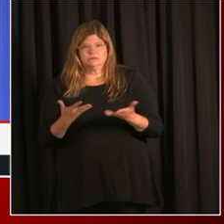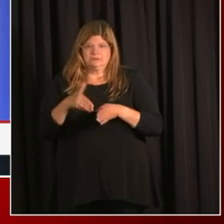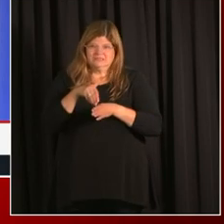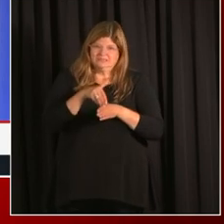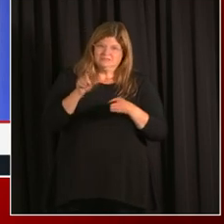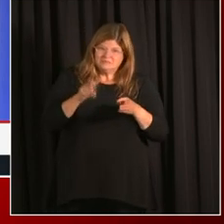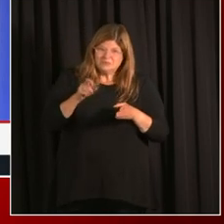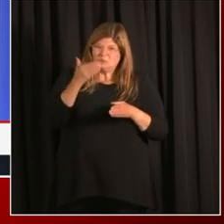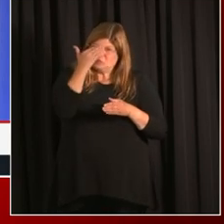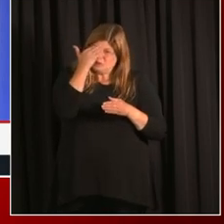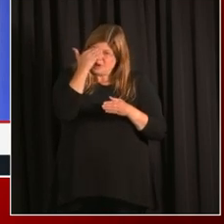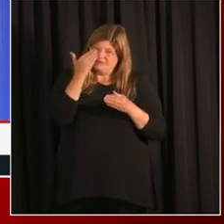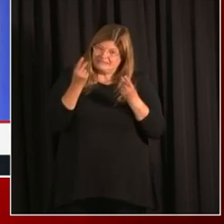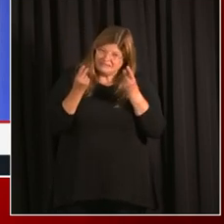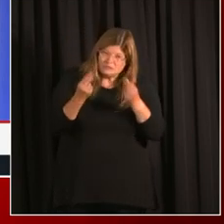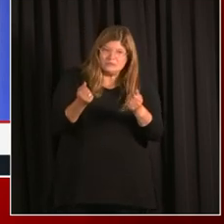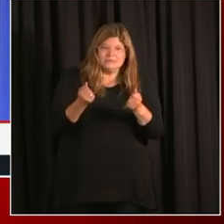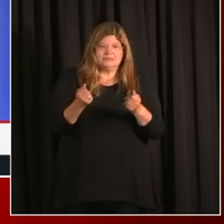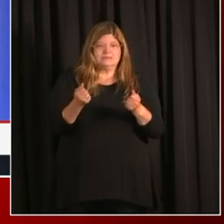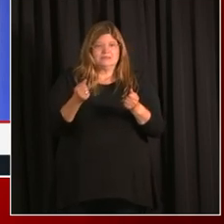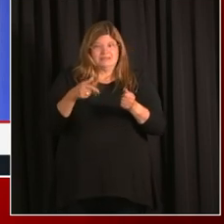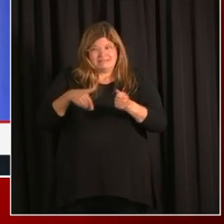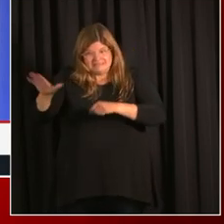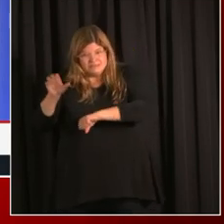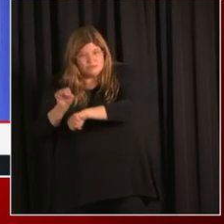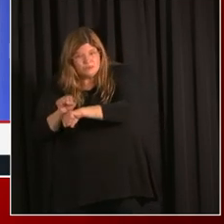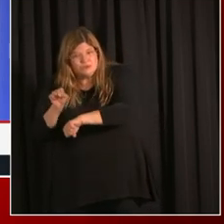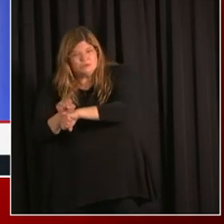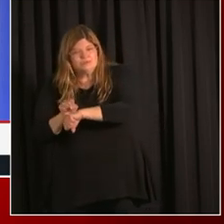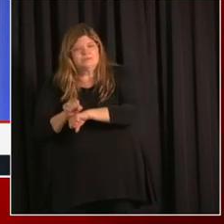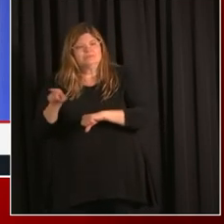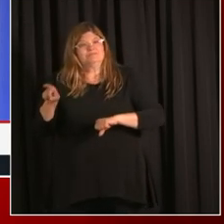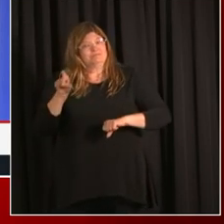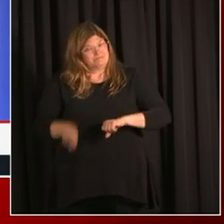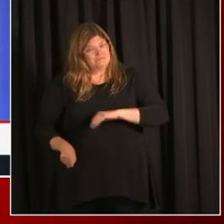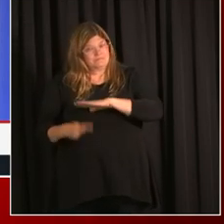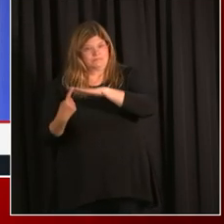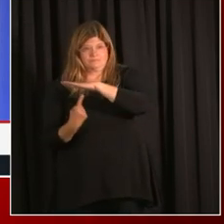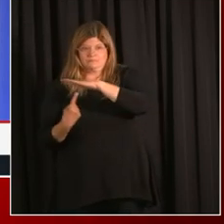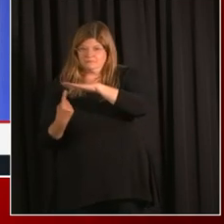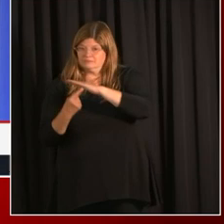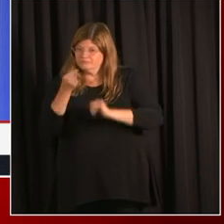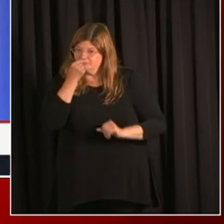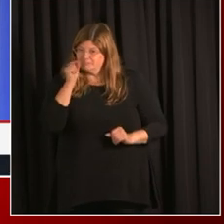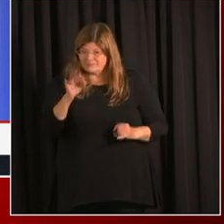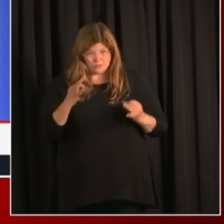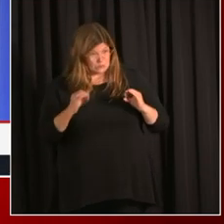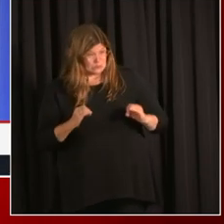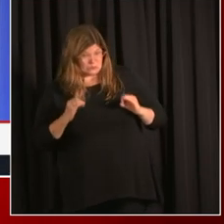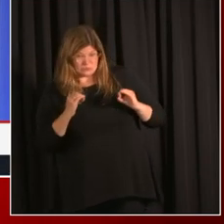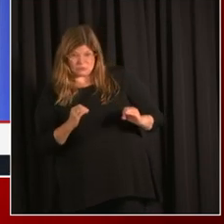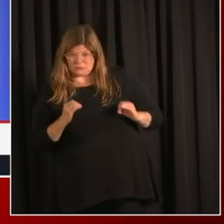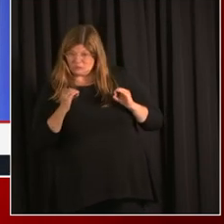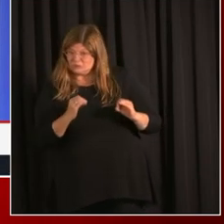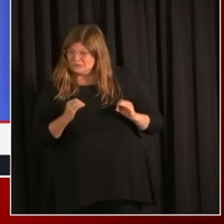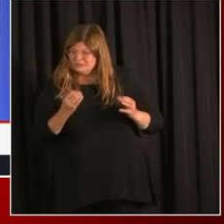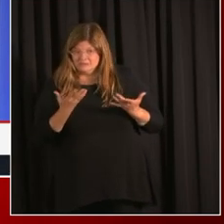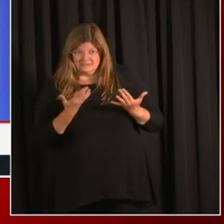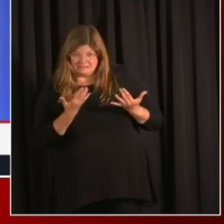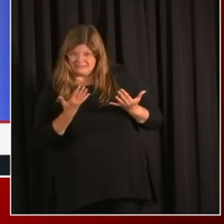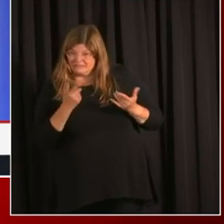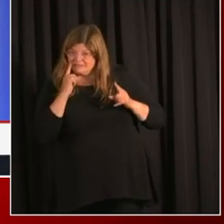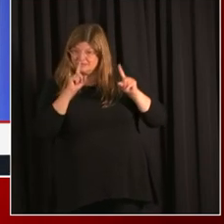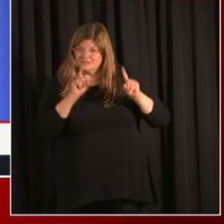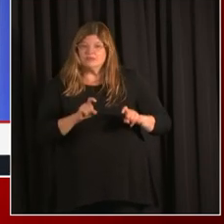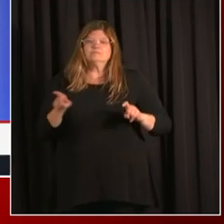know their COVID-19 status, that individual needs to be quarantining. Anyone who has a need to get a test has